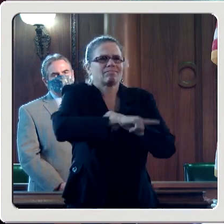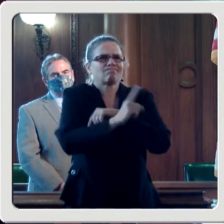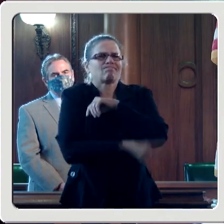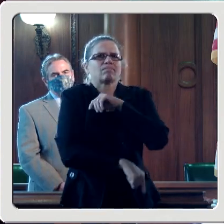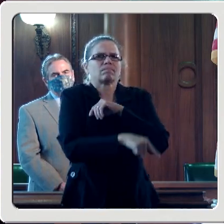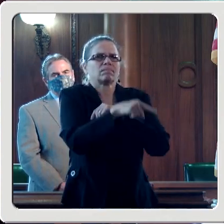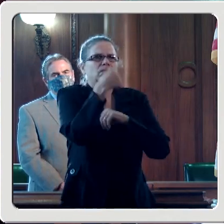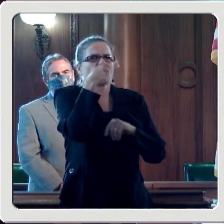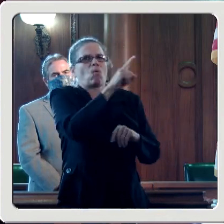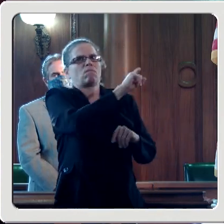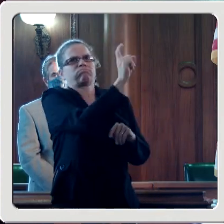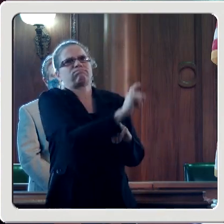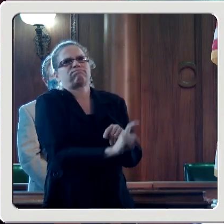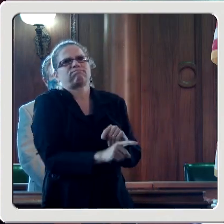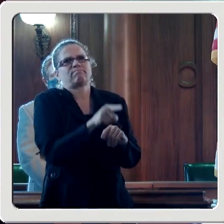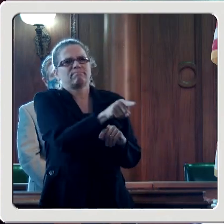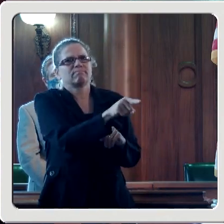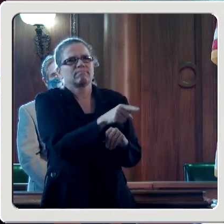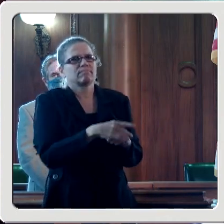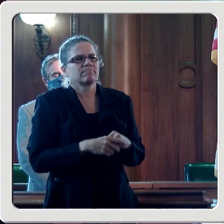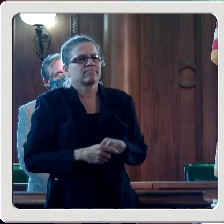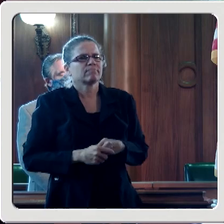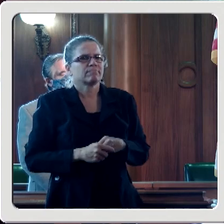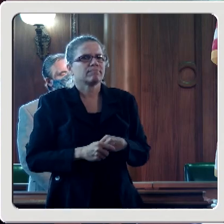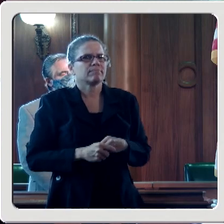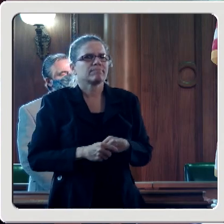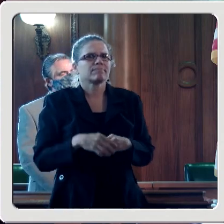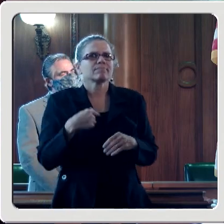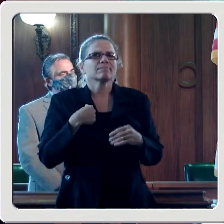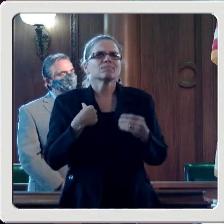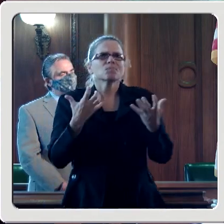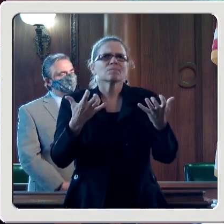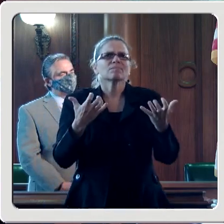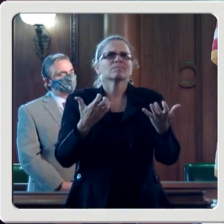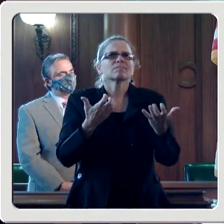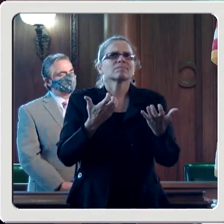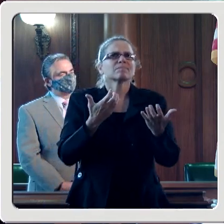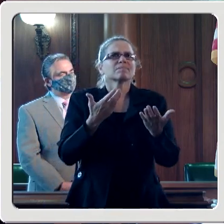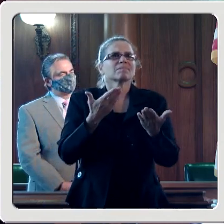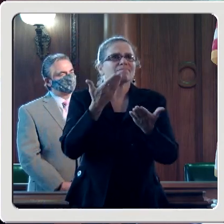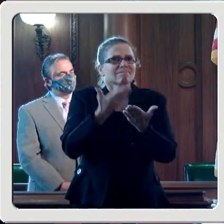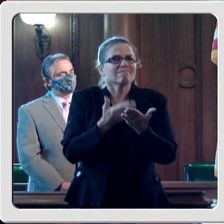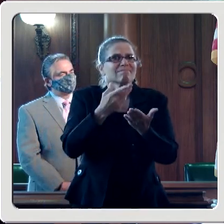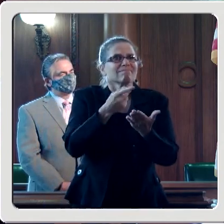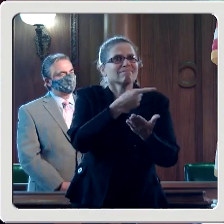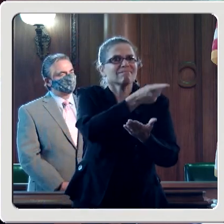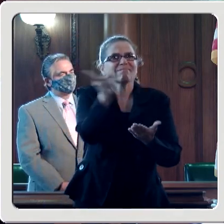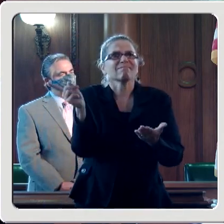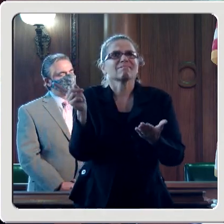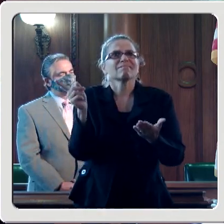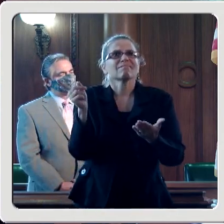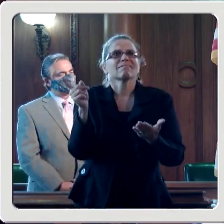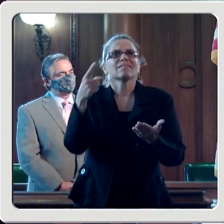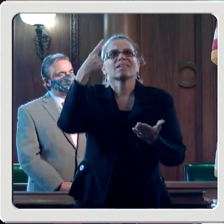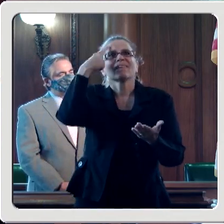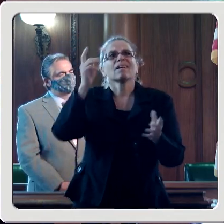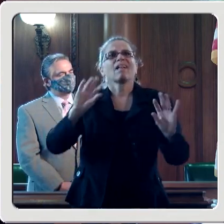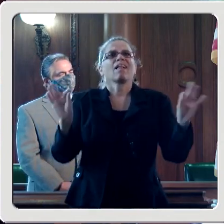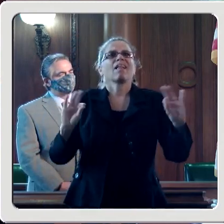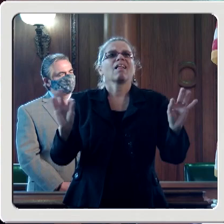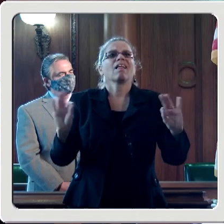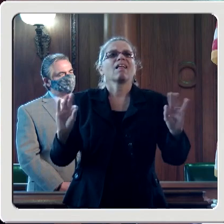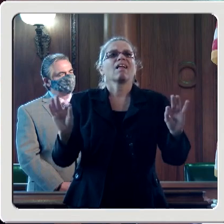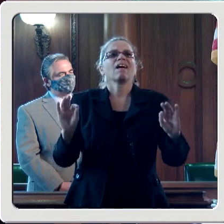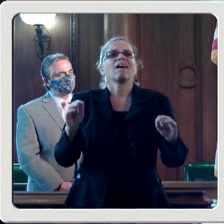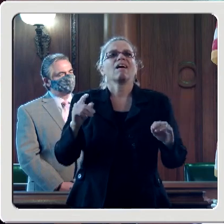see that they are few and far between, and it's not a representation of the Springfield community as